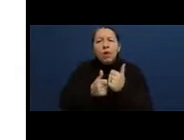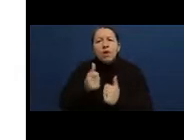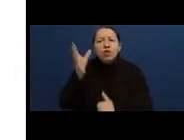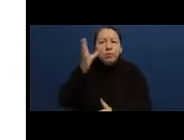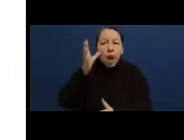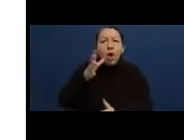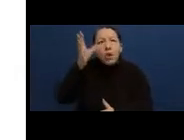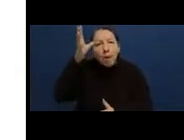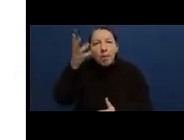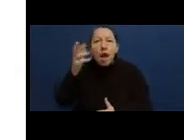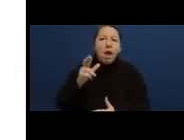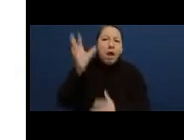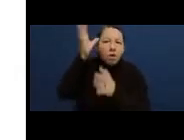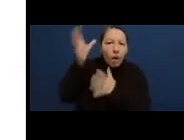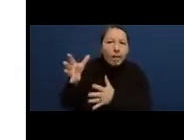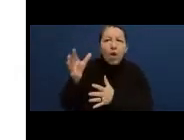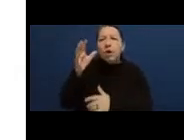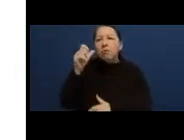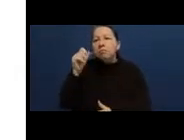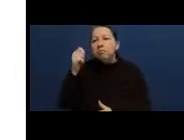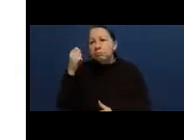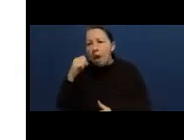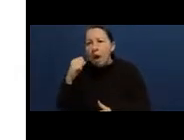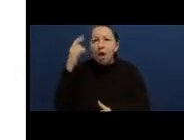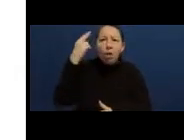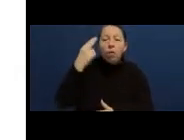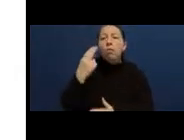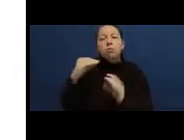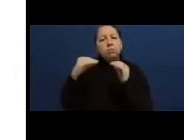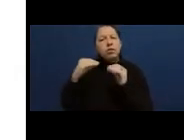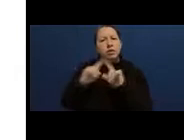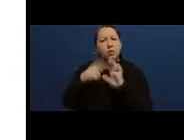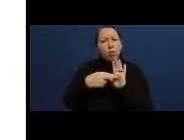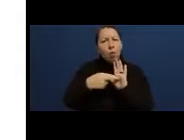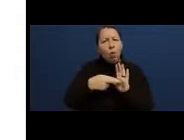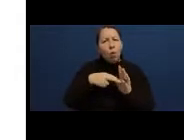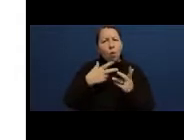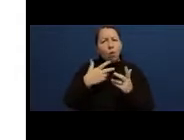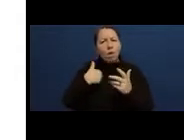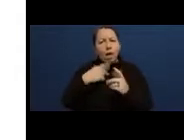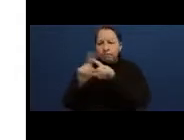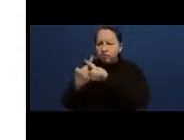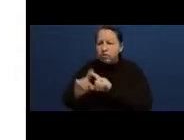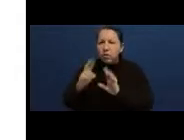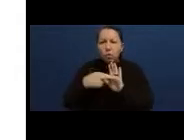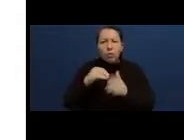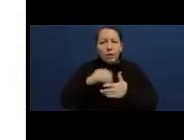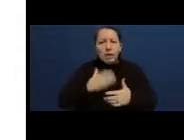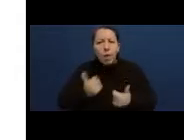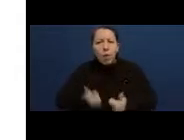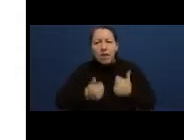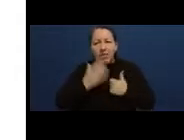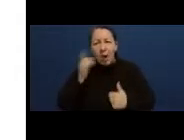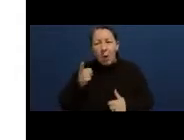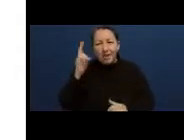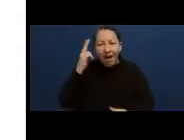or uncle teaches a different role in our lives. And uncles play I know that this happens to be an uncle throwing up a little